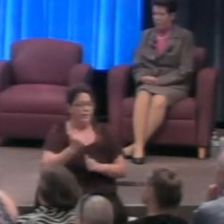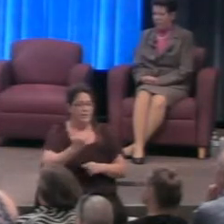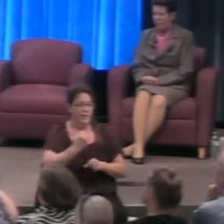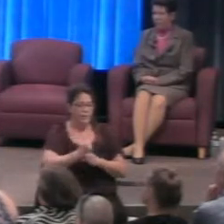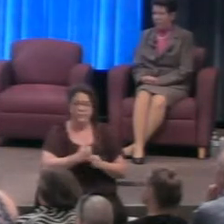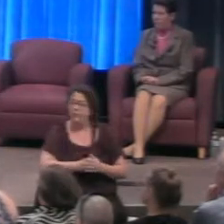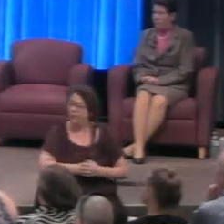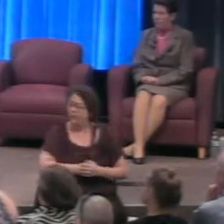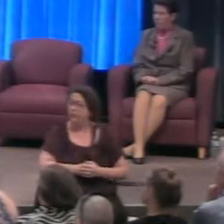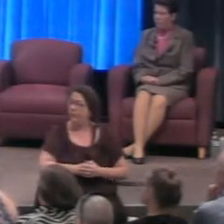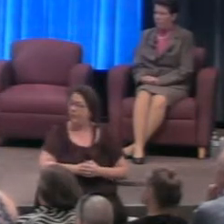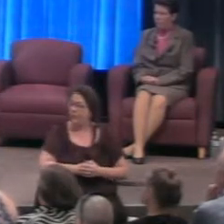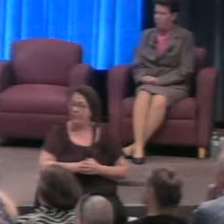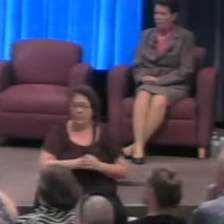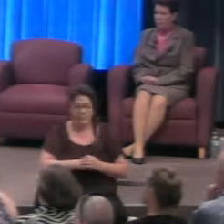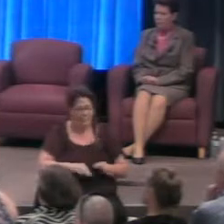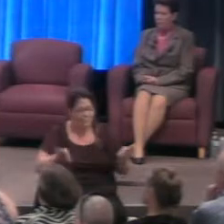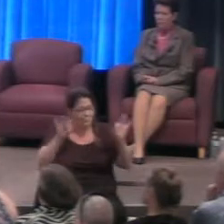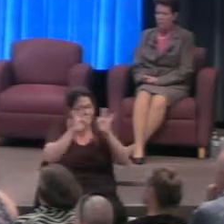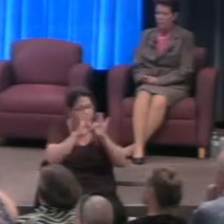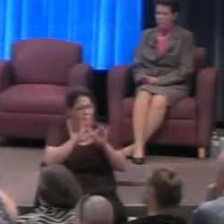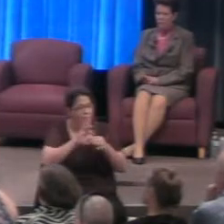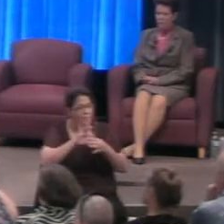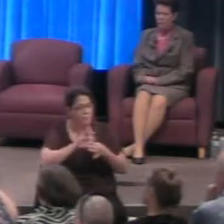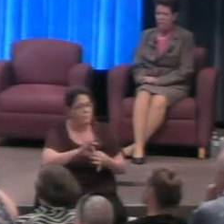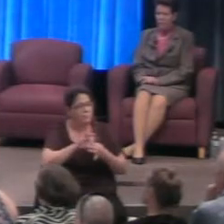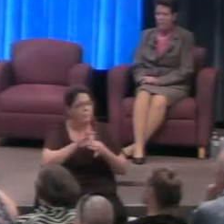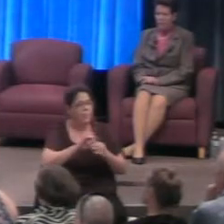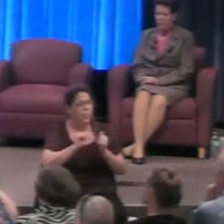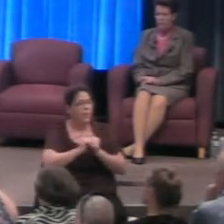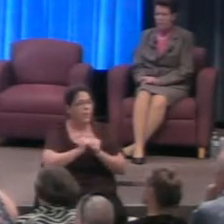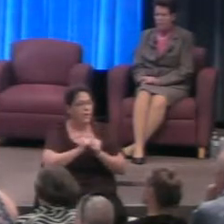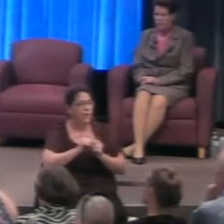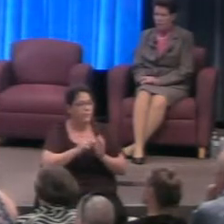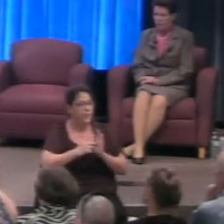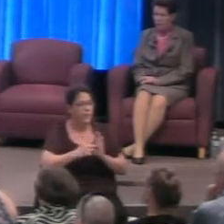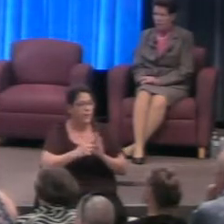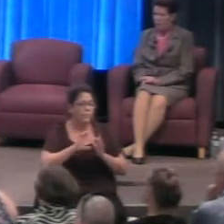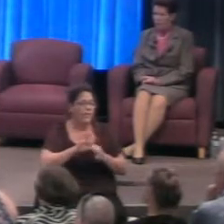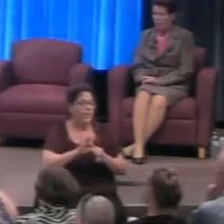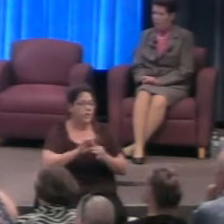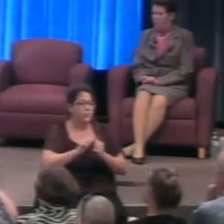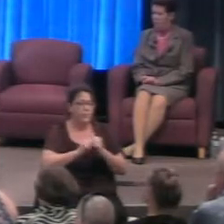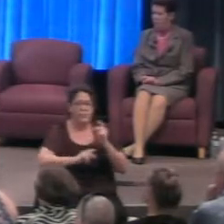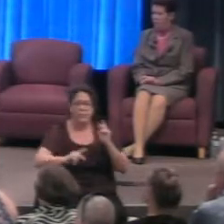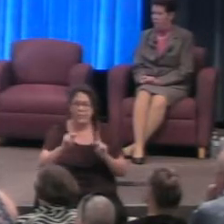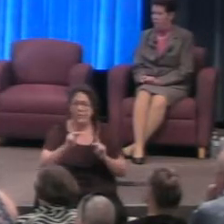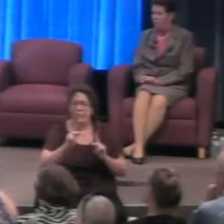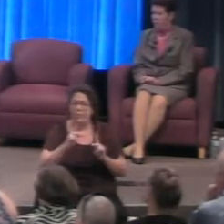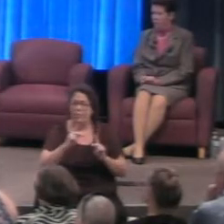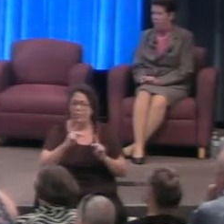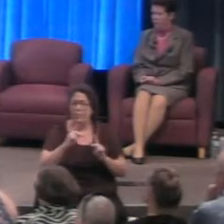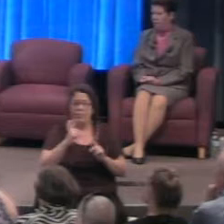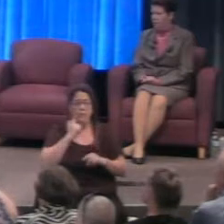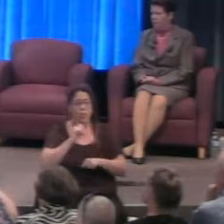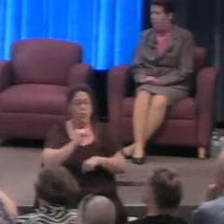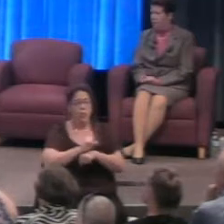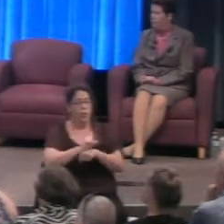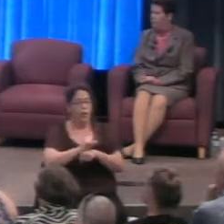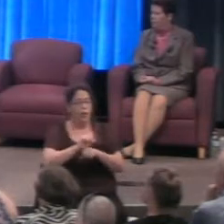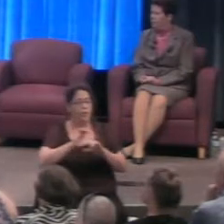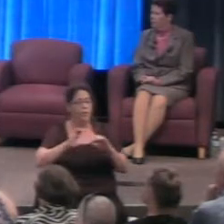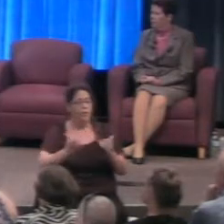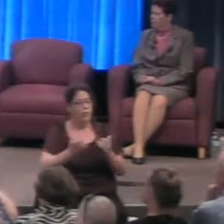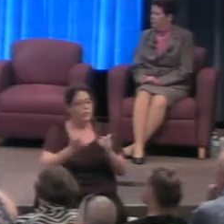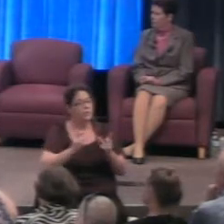and meaningful relationships. There is an example that highlights her dedication to workforce development. One